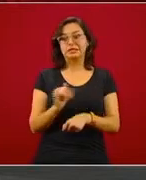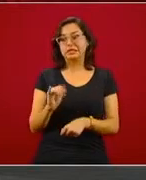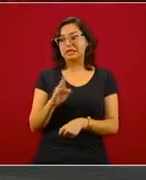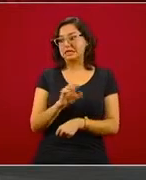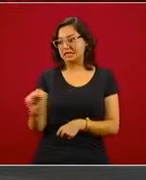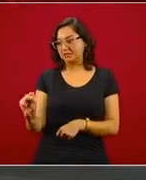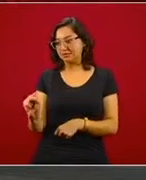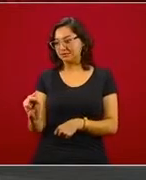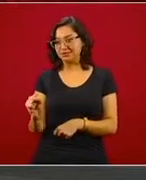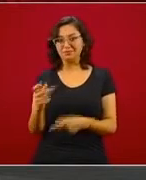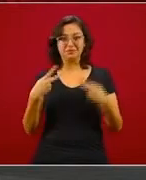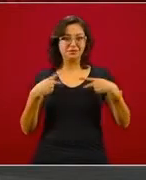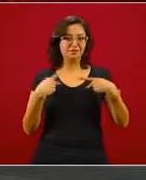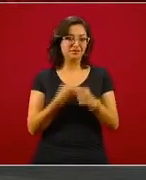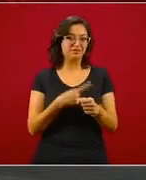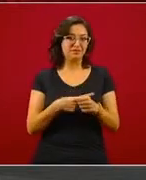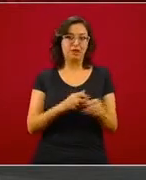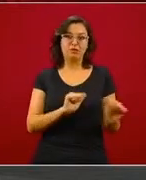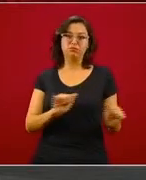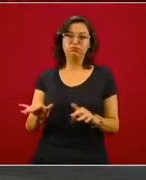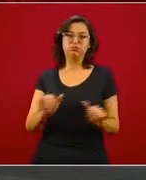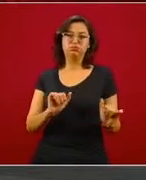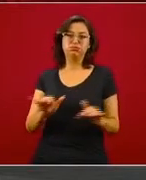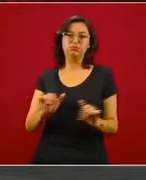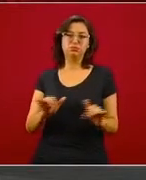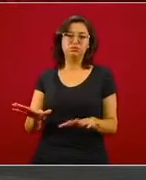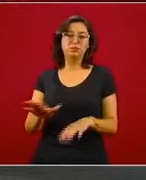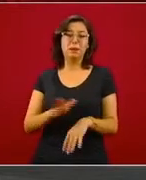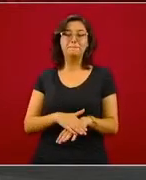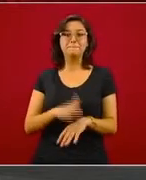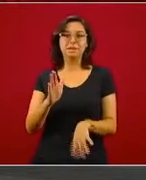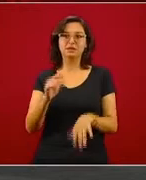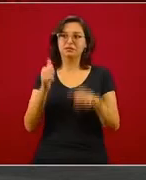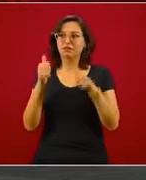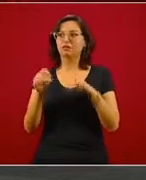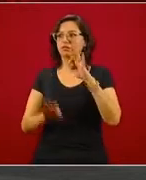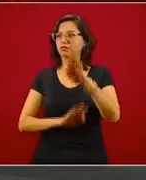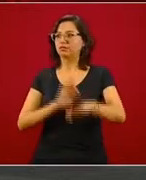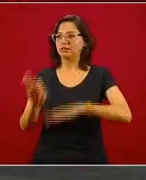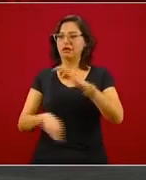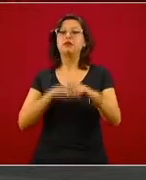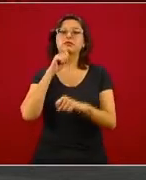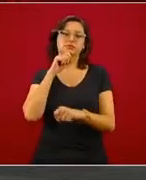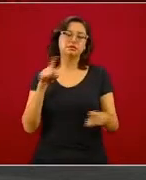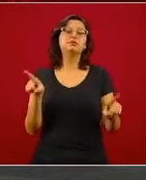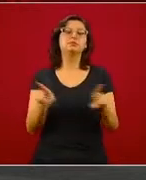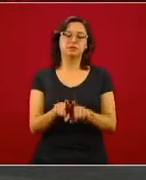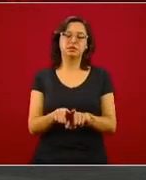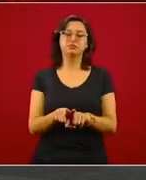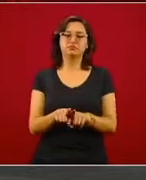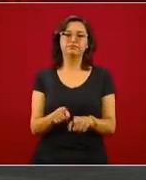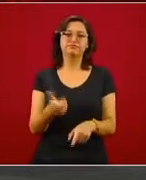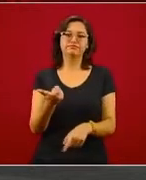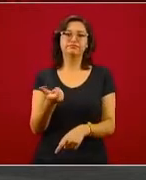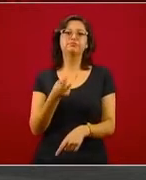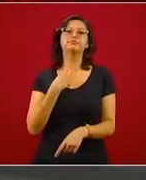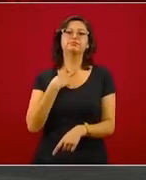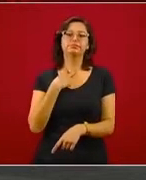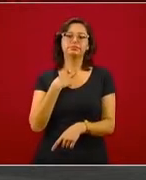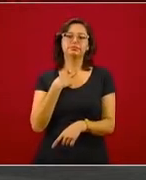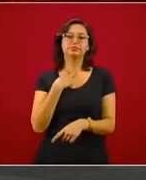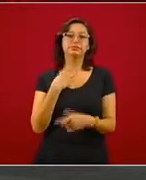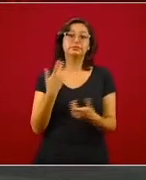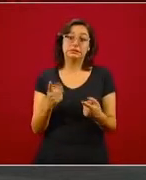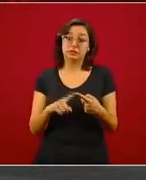things again and people start to get infected at a faster rate, then we're going to have more and more patients in our